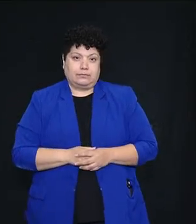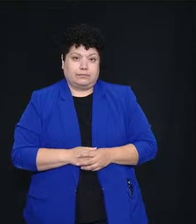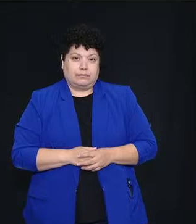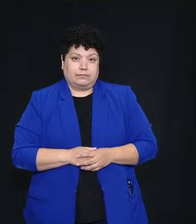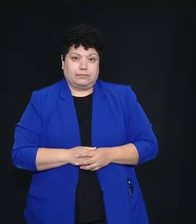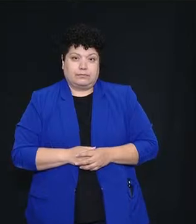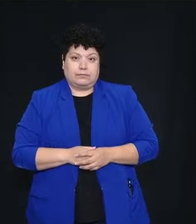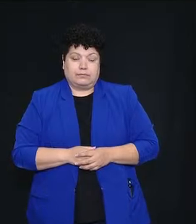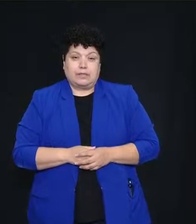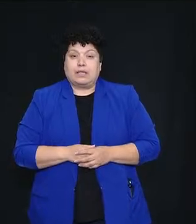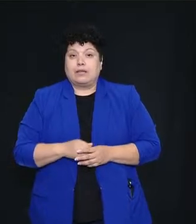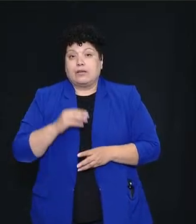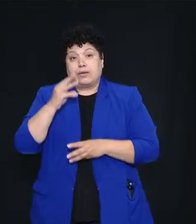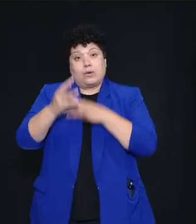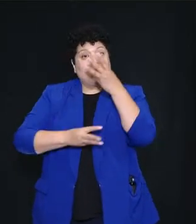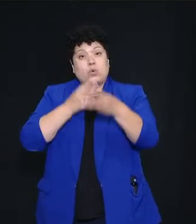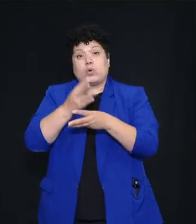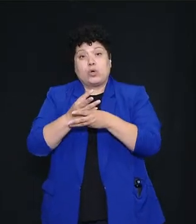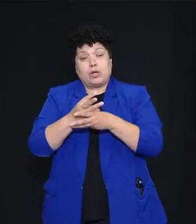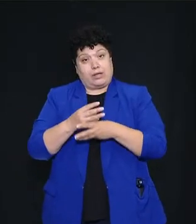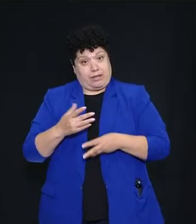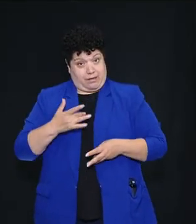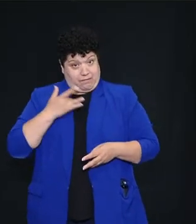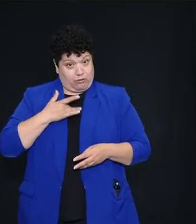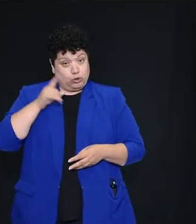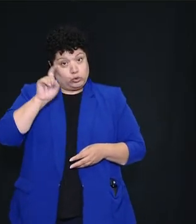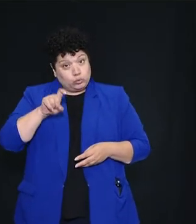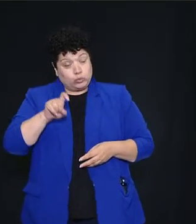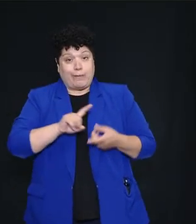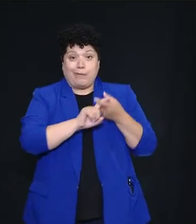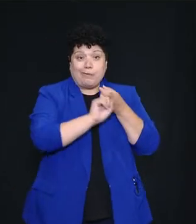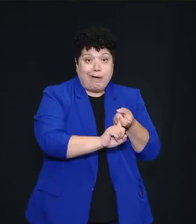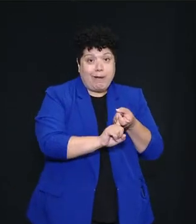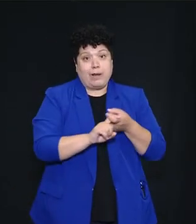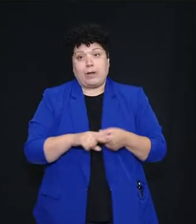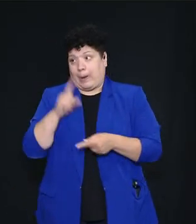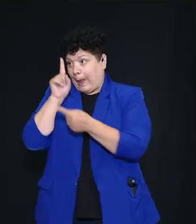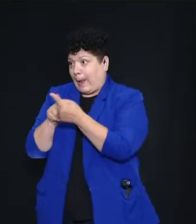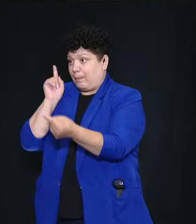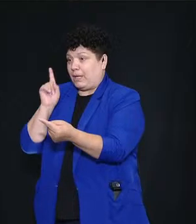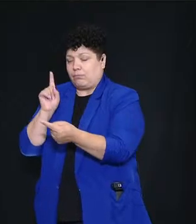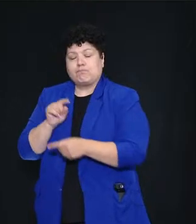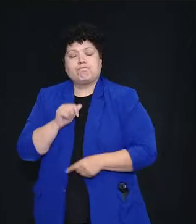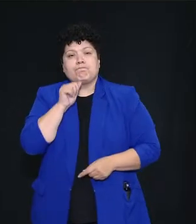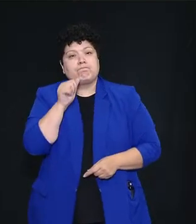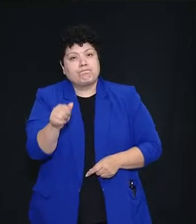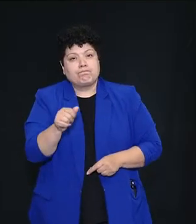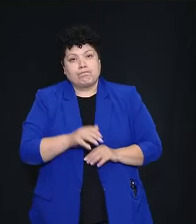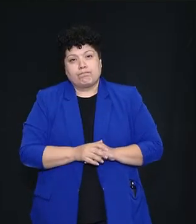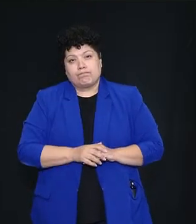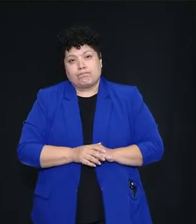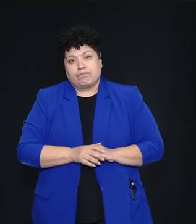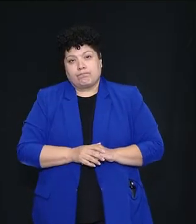There is no need to divide the world into friends and enemies, to create distances.